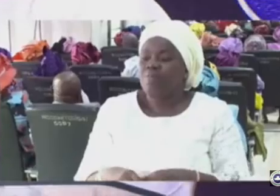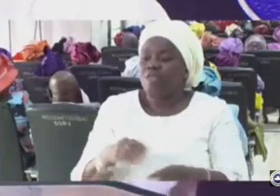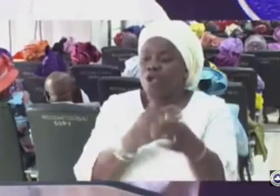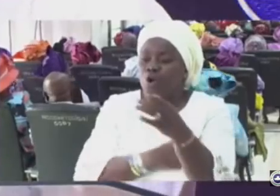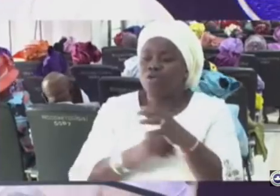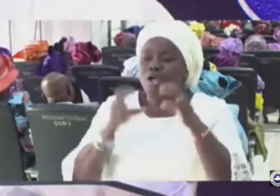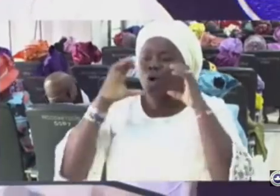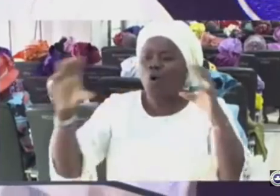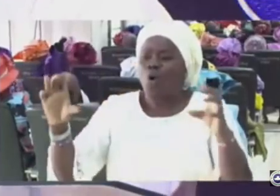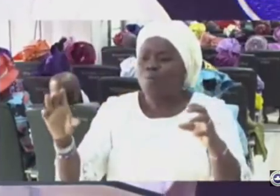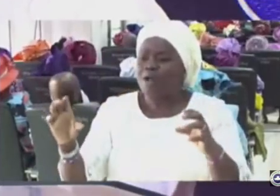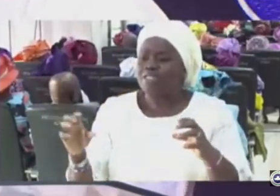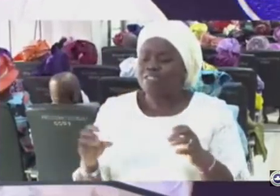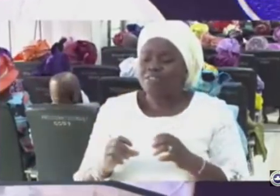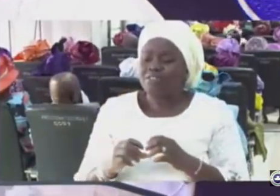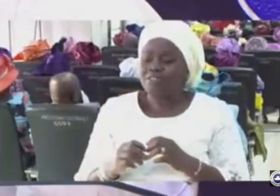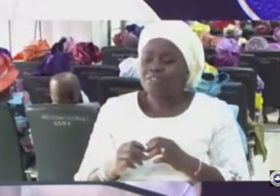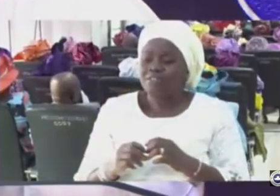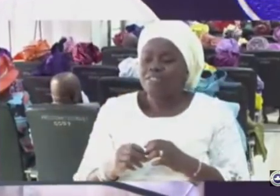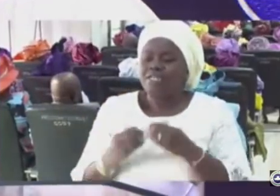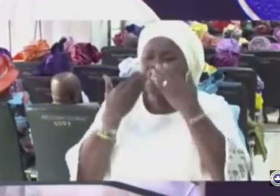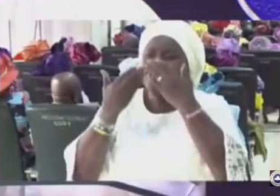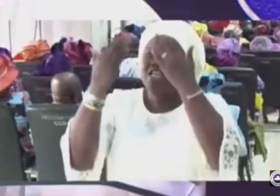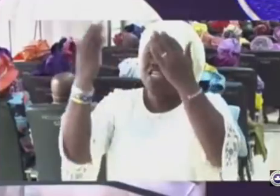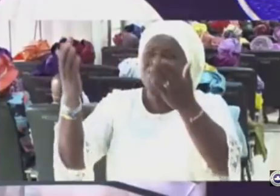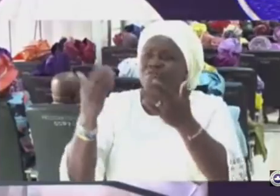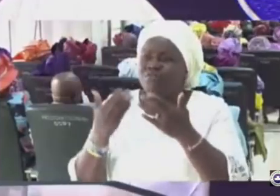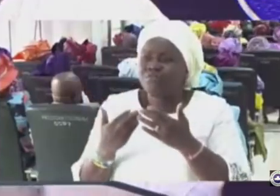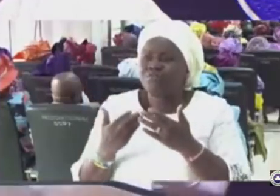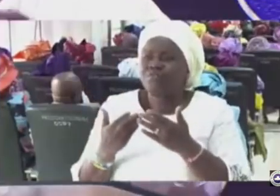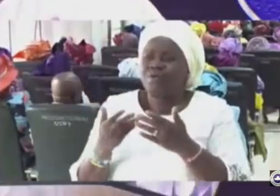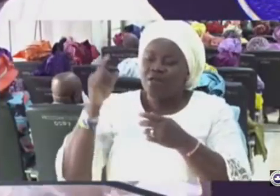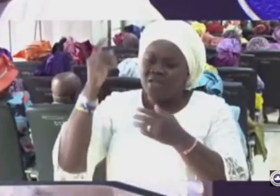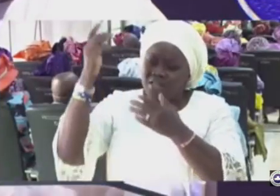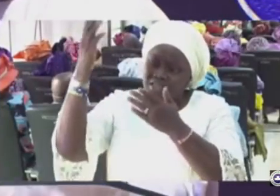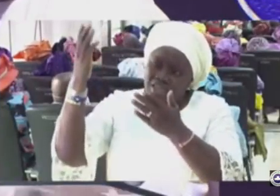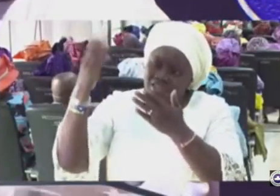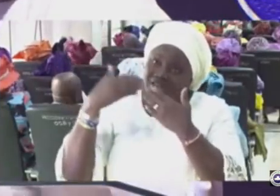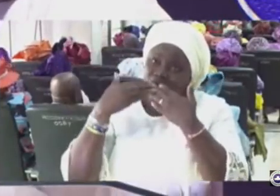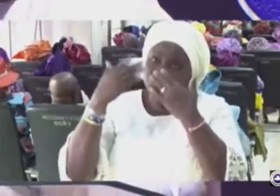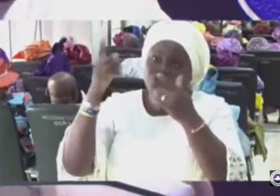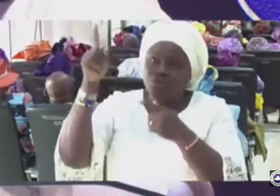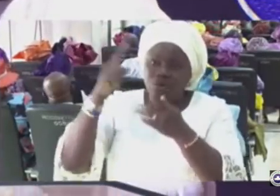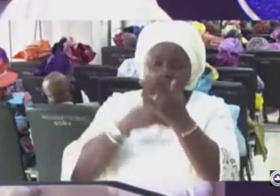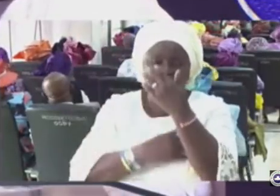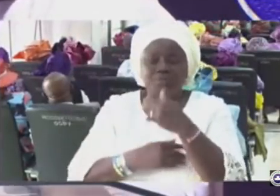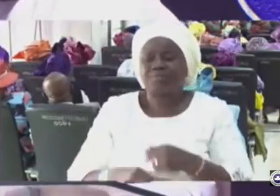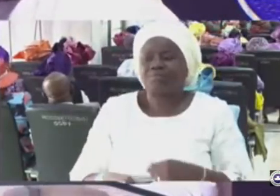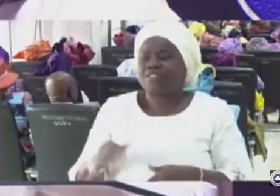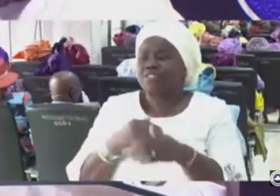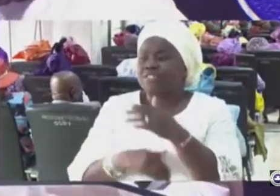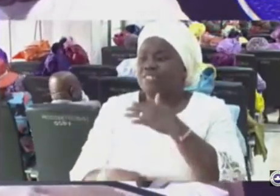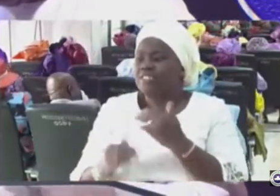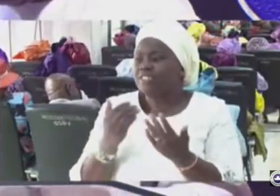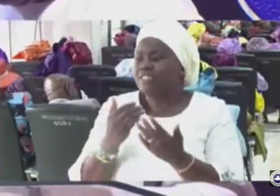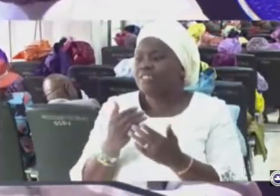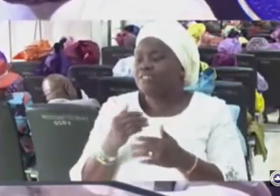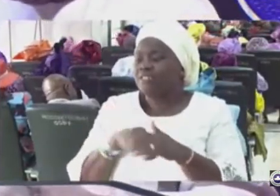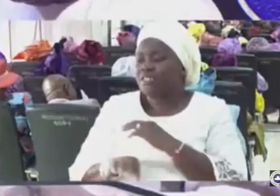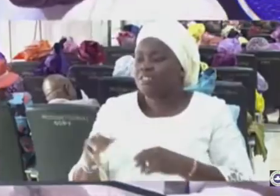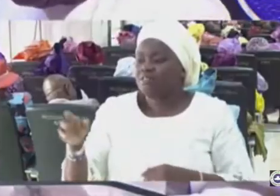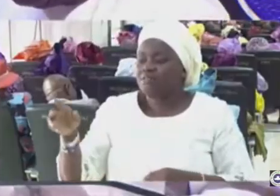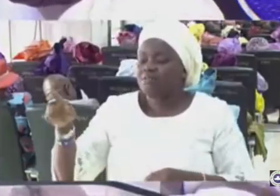commands, give thanks. And then in Philippians chapter 4, from verse 6 to 7, Philippians 4, 6